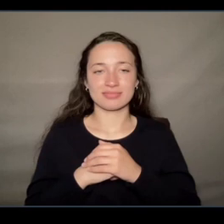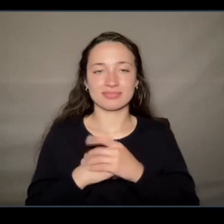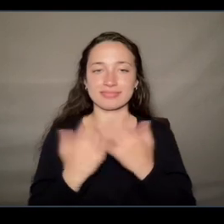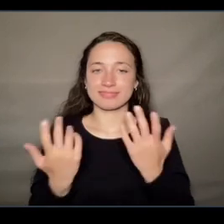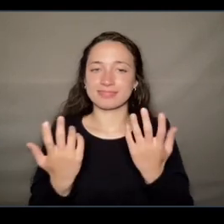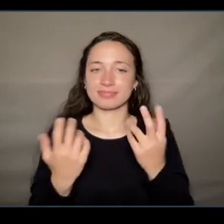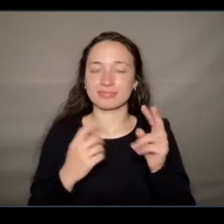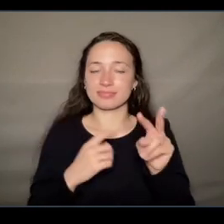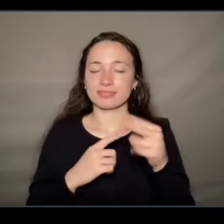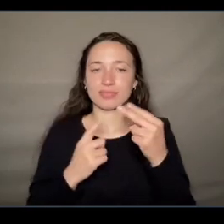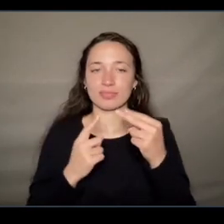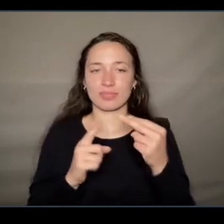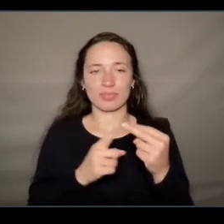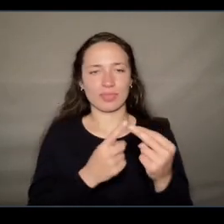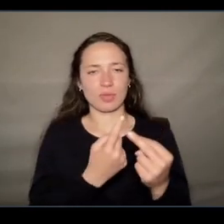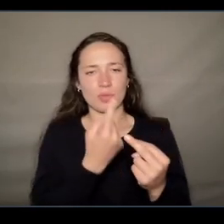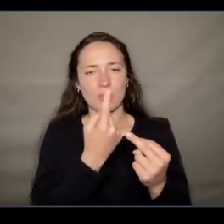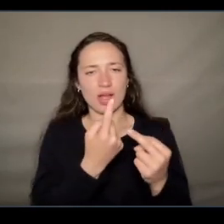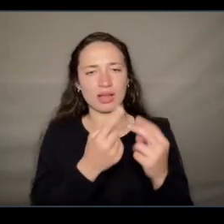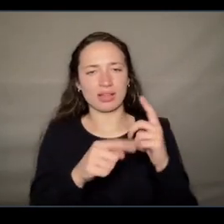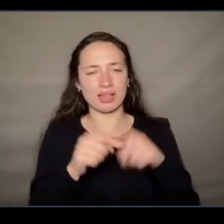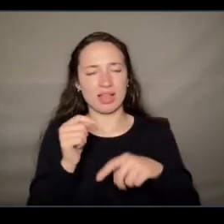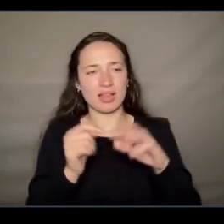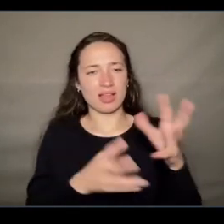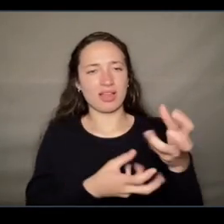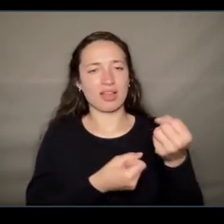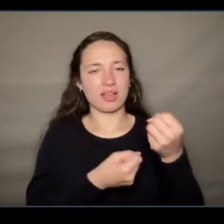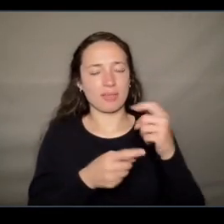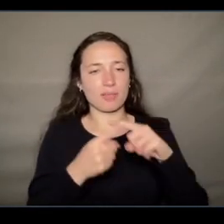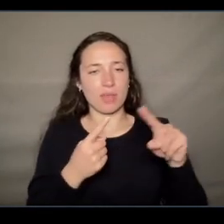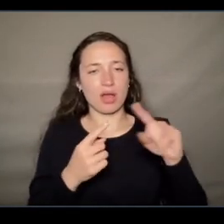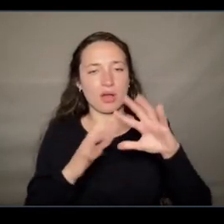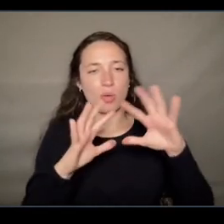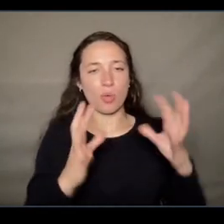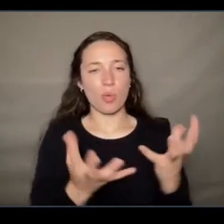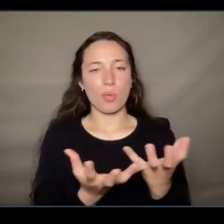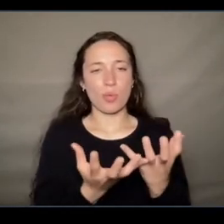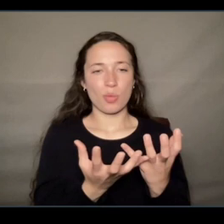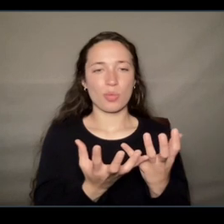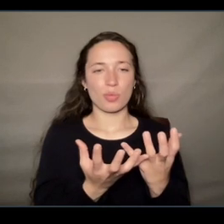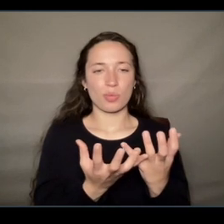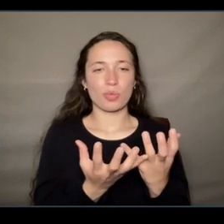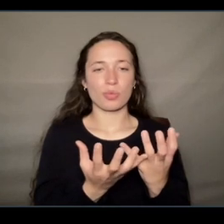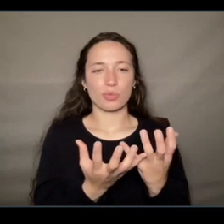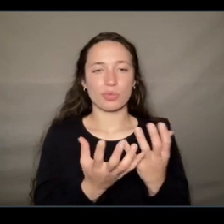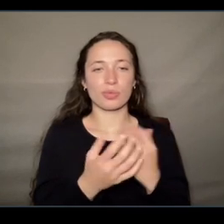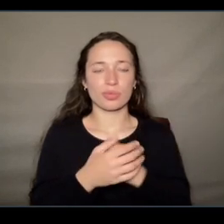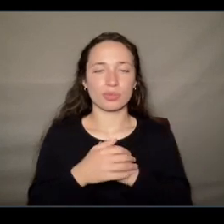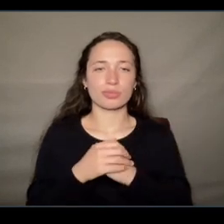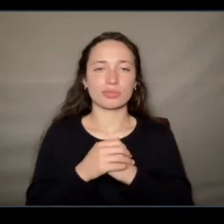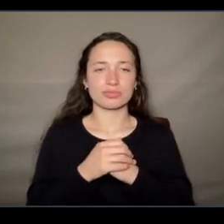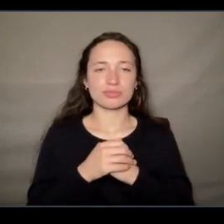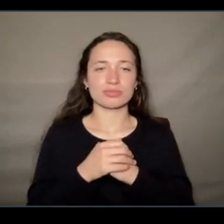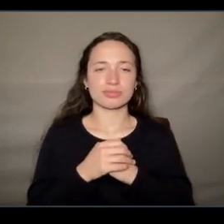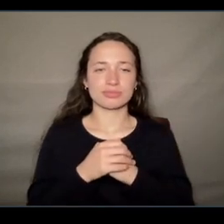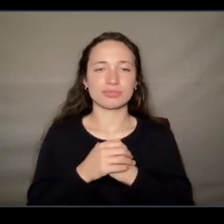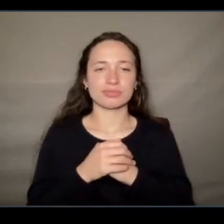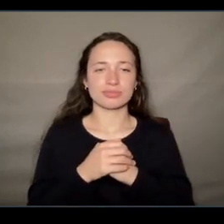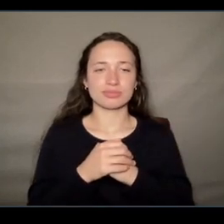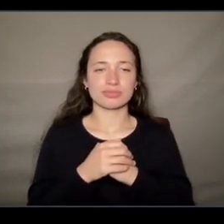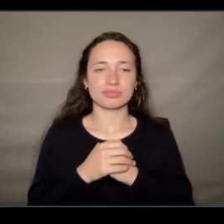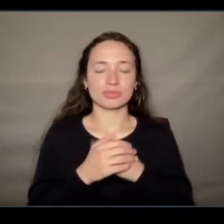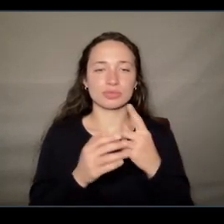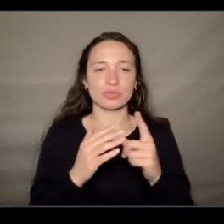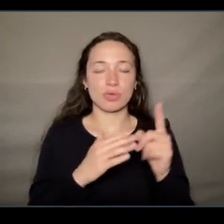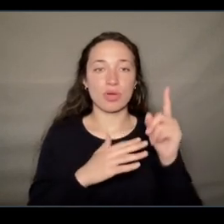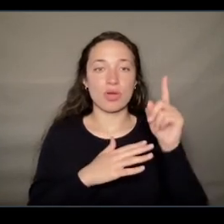turning, she was one nearest what can't be held but whole,